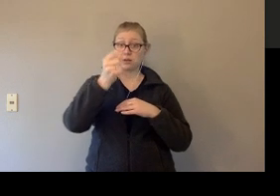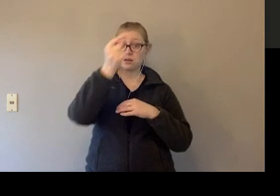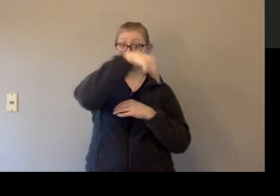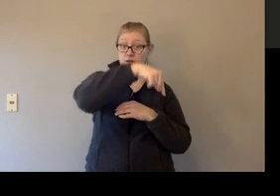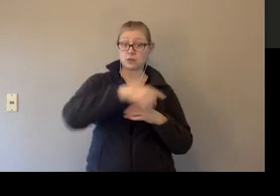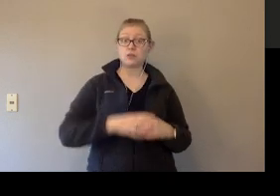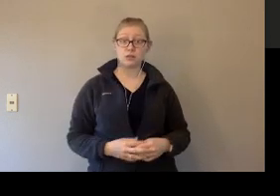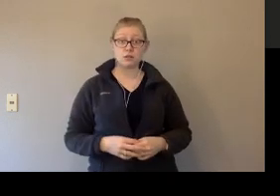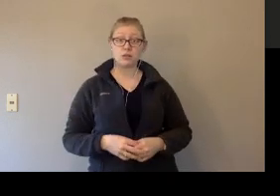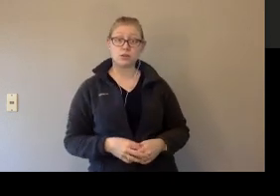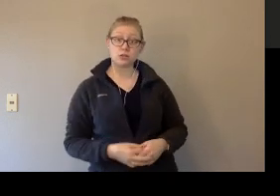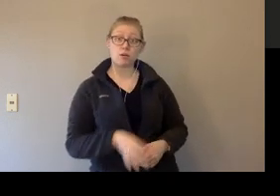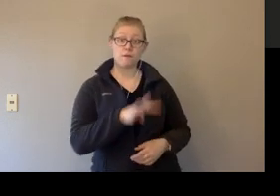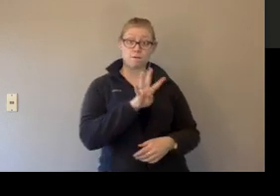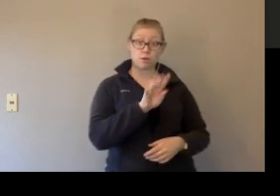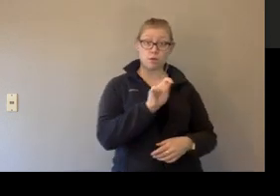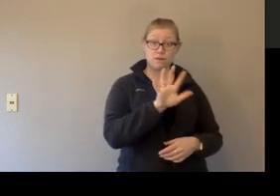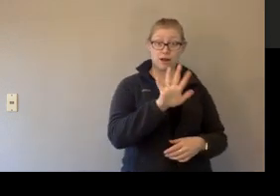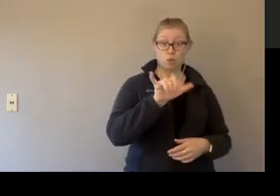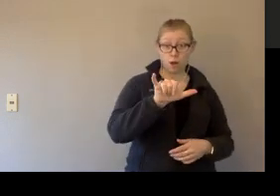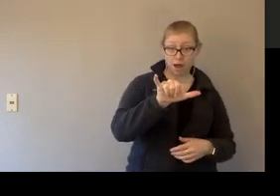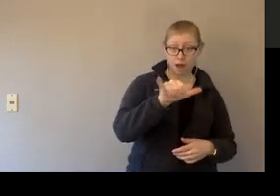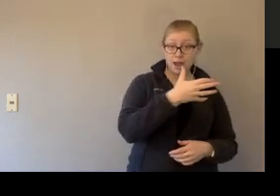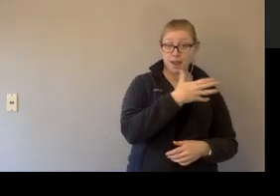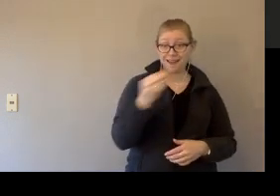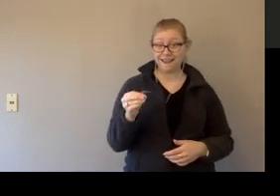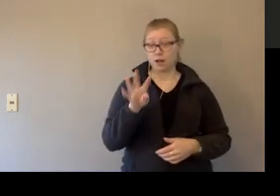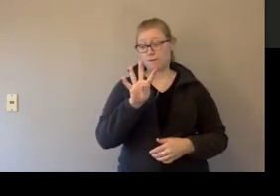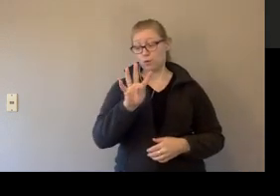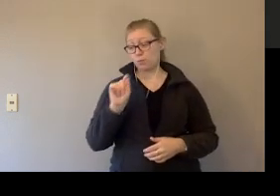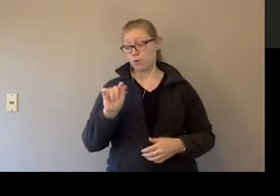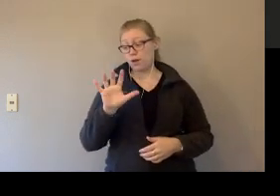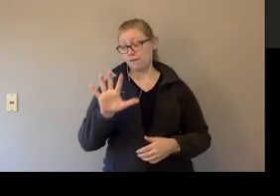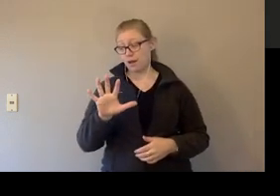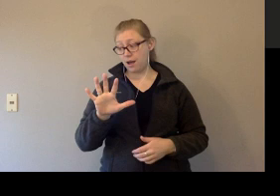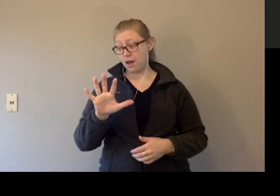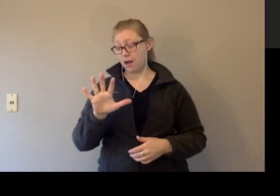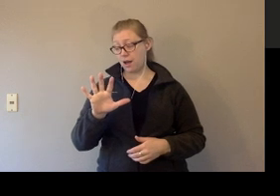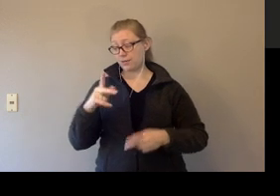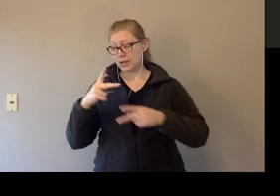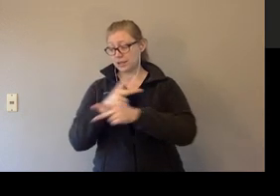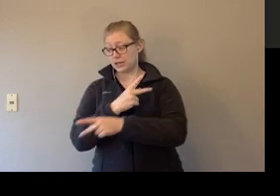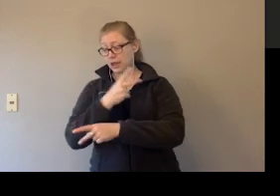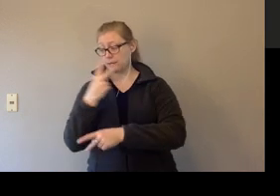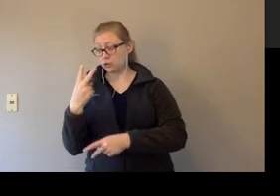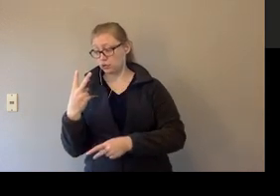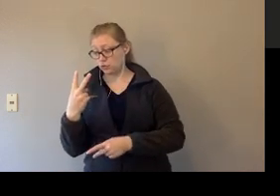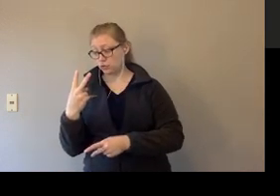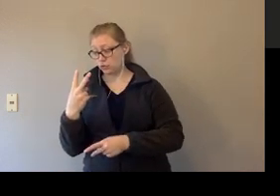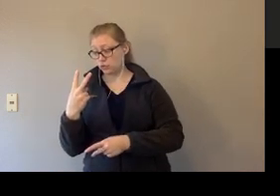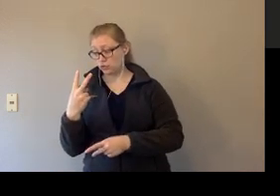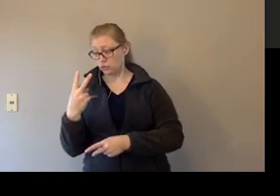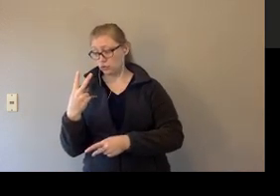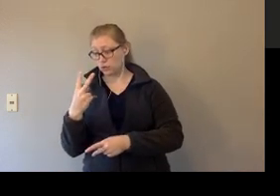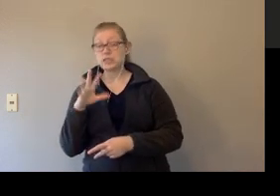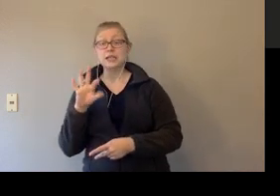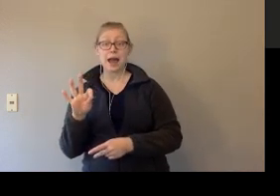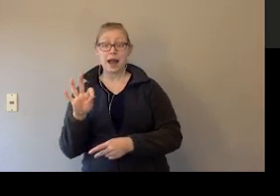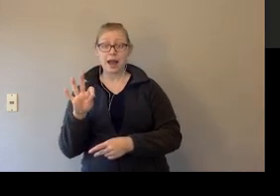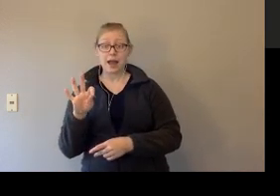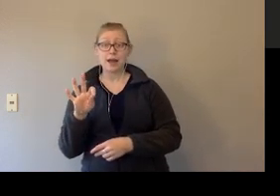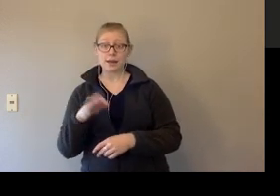I'm going to have 4.5y. And then when I double 4.5, I get 9. So this is minus